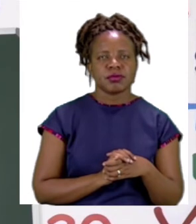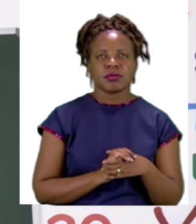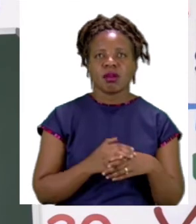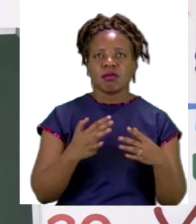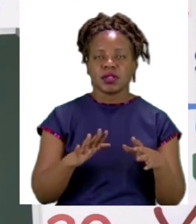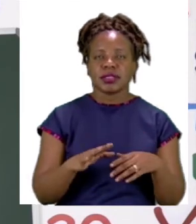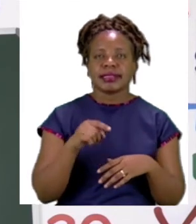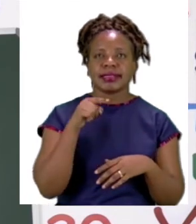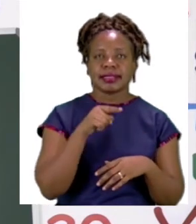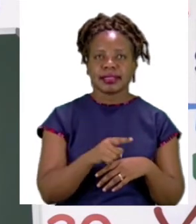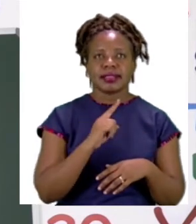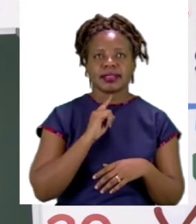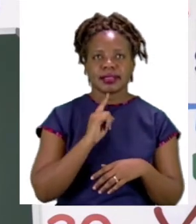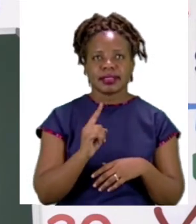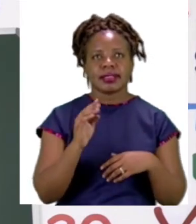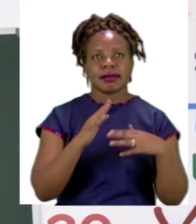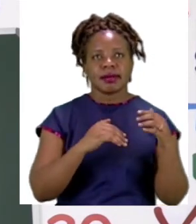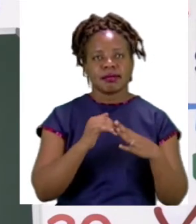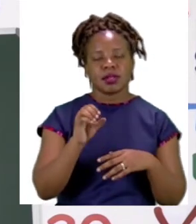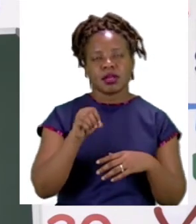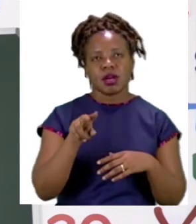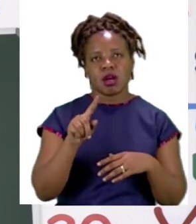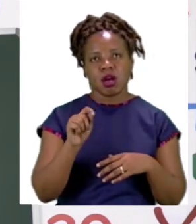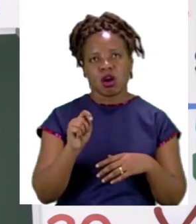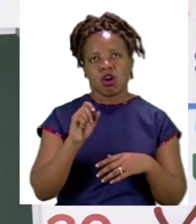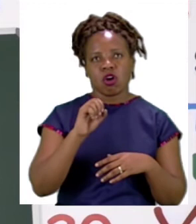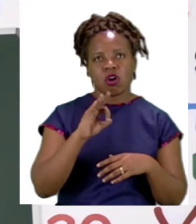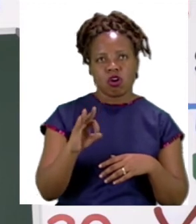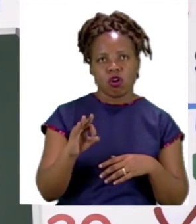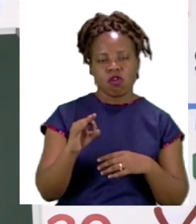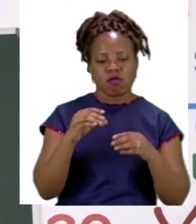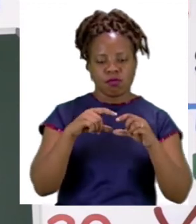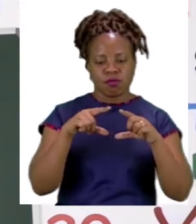girls? I am going to put my full stop.